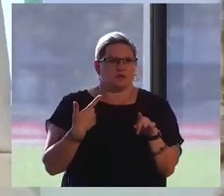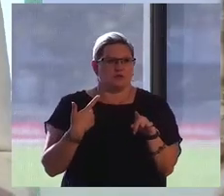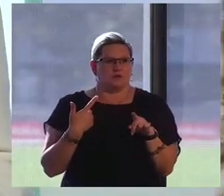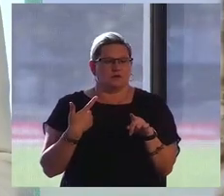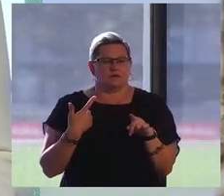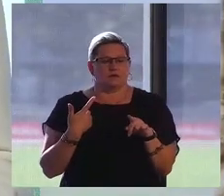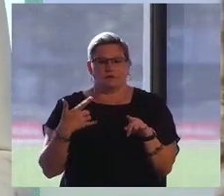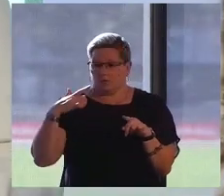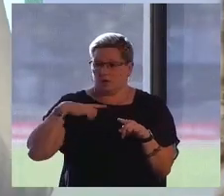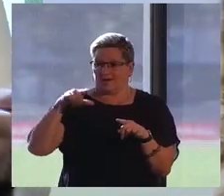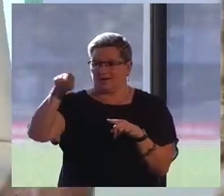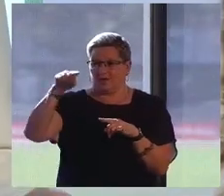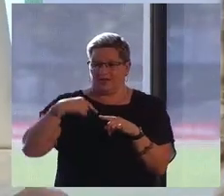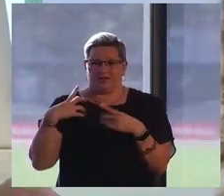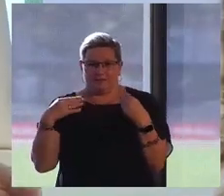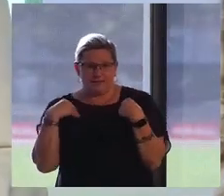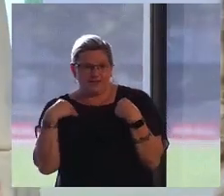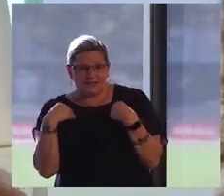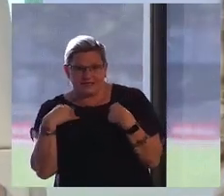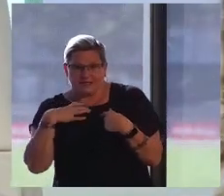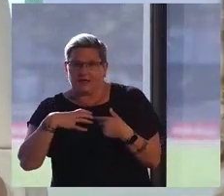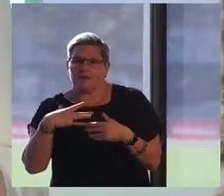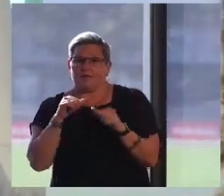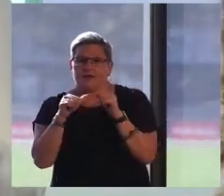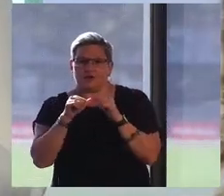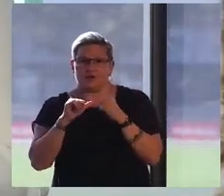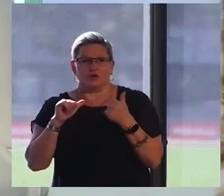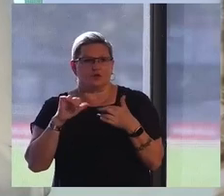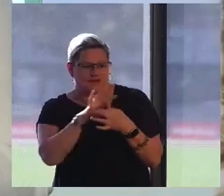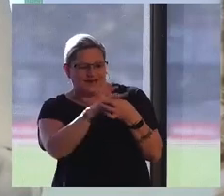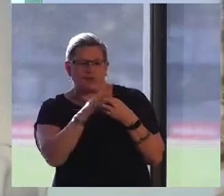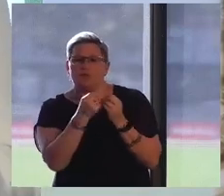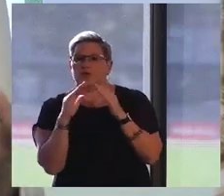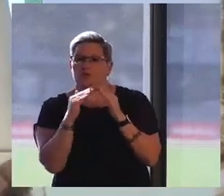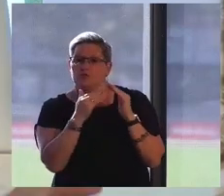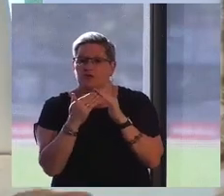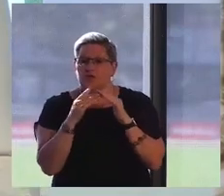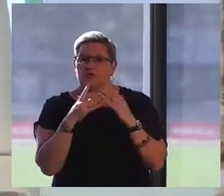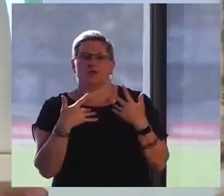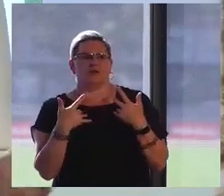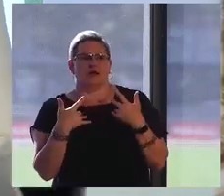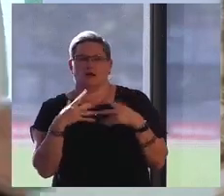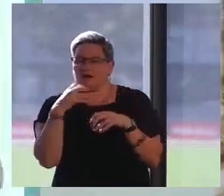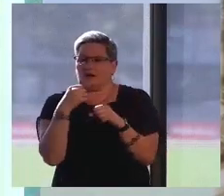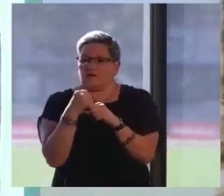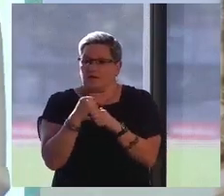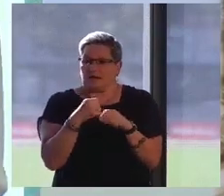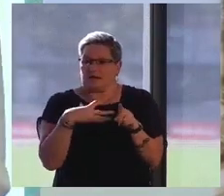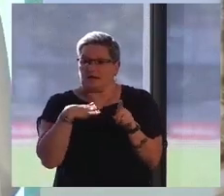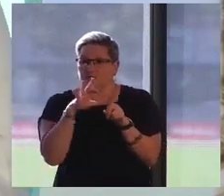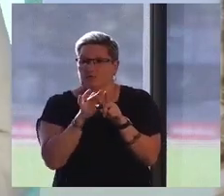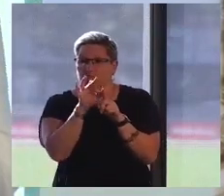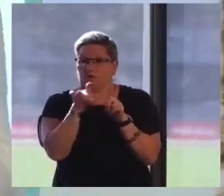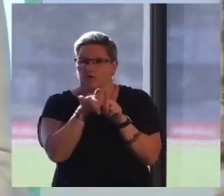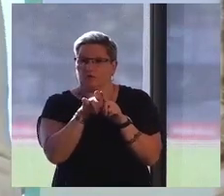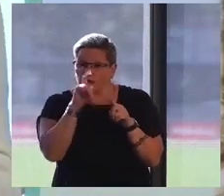there needs to be much better community consultation done, and I think that government needed to do a better job and can now catch up,